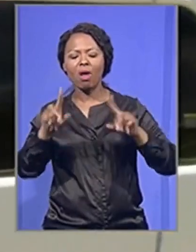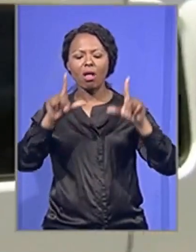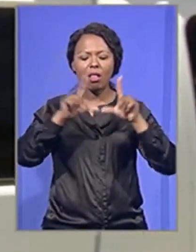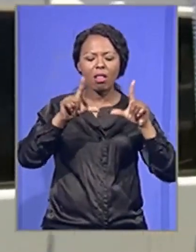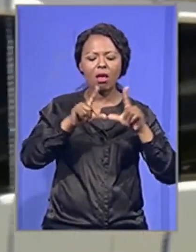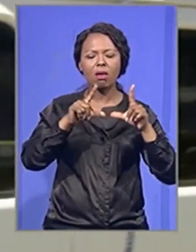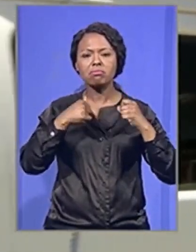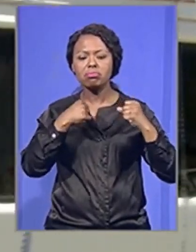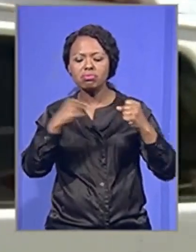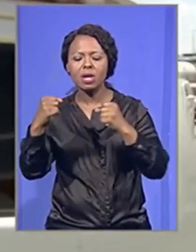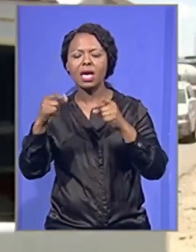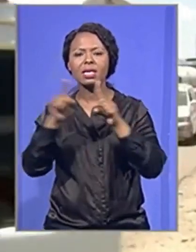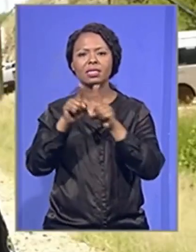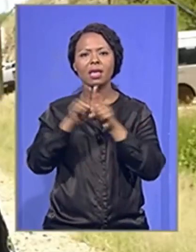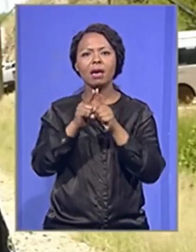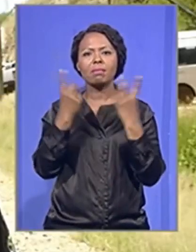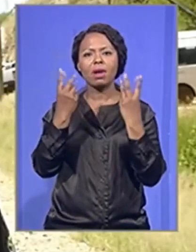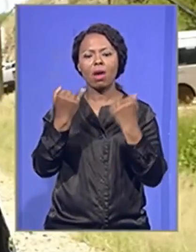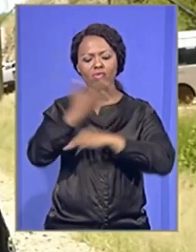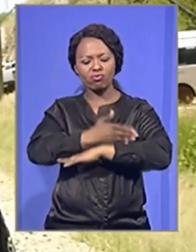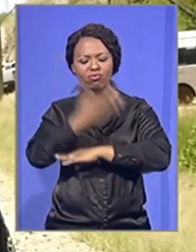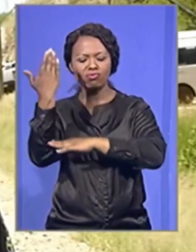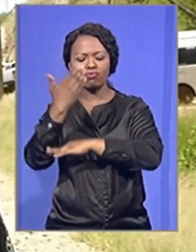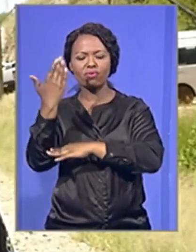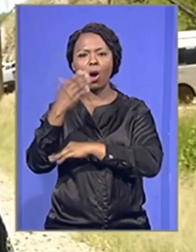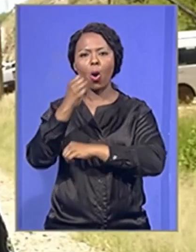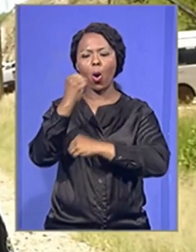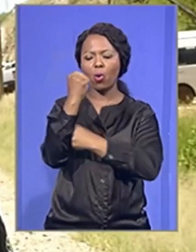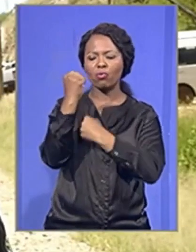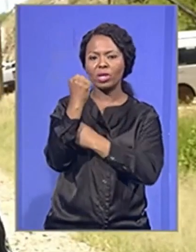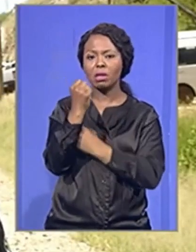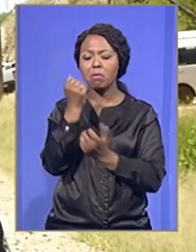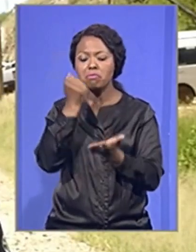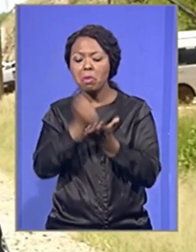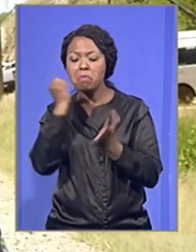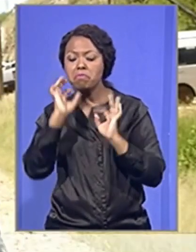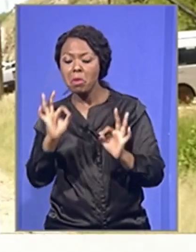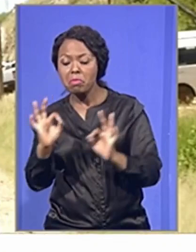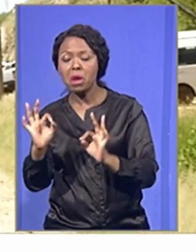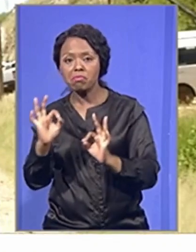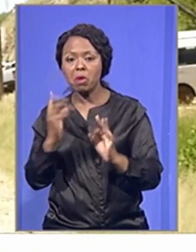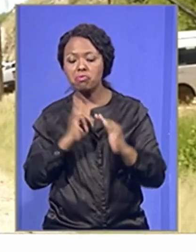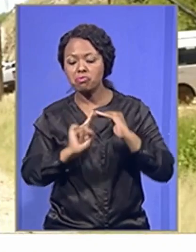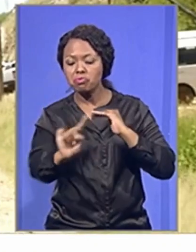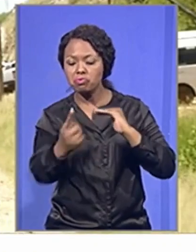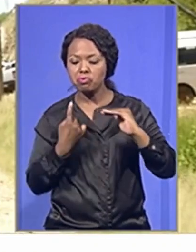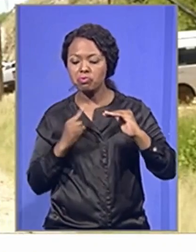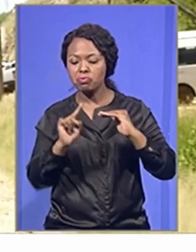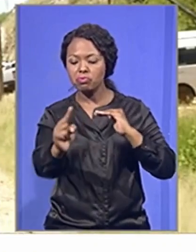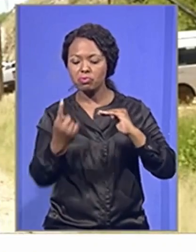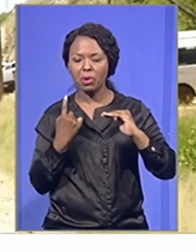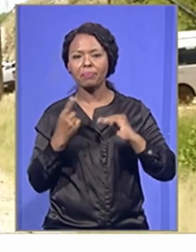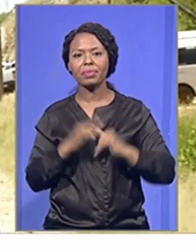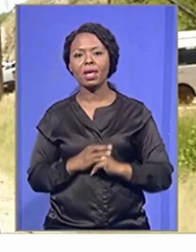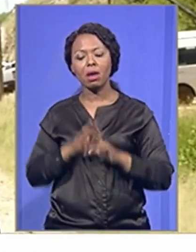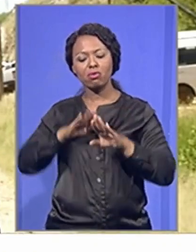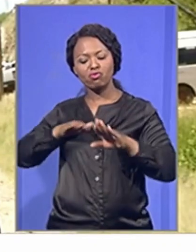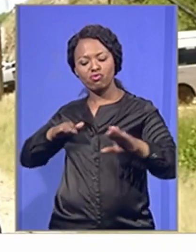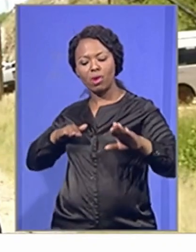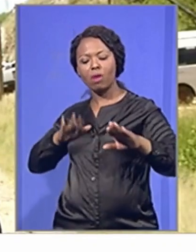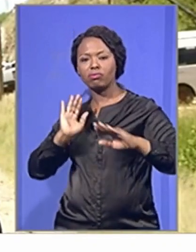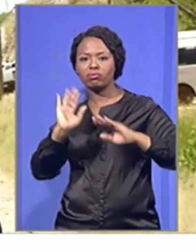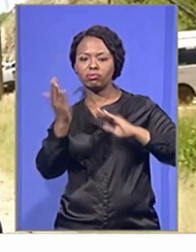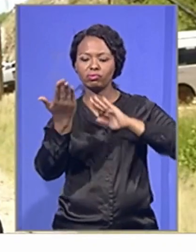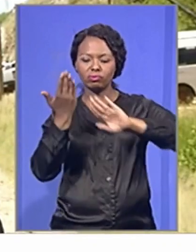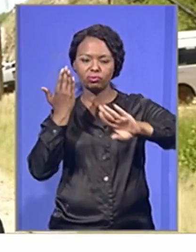a mosepele wa batho. The measures that we've put in place is to ensure that we have a staggered roadblock and ensure that